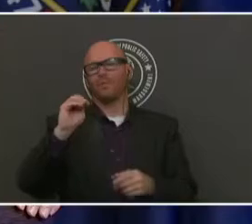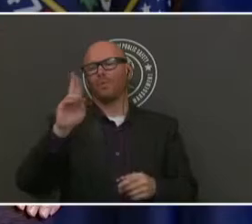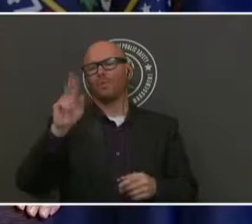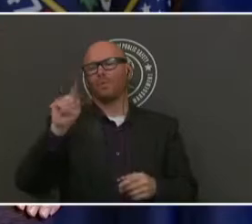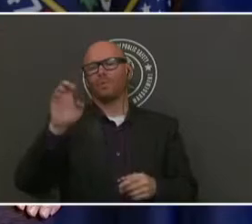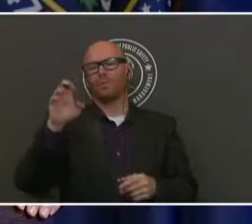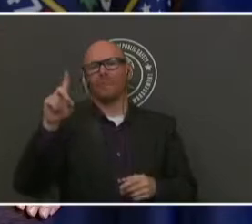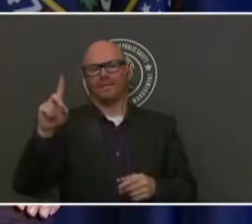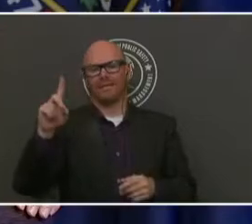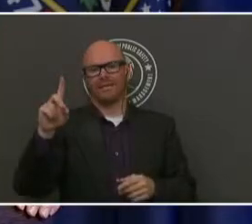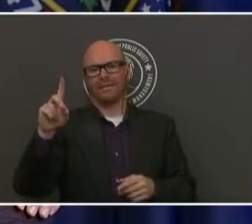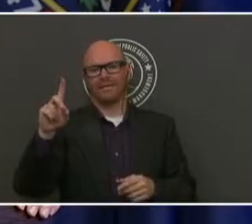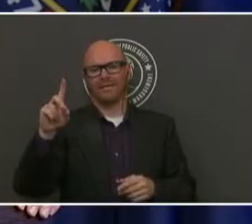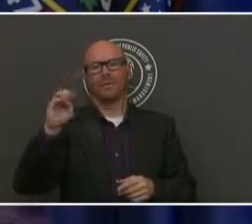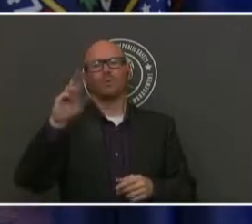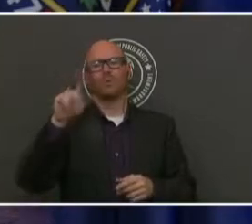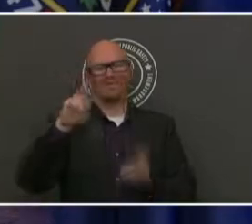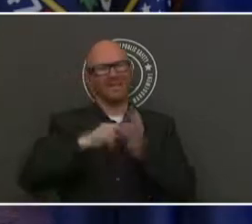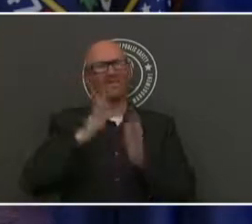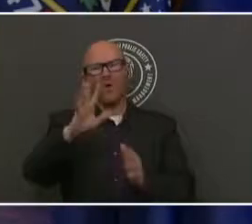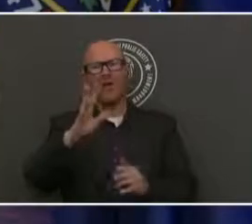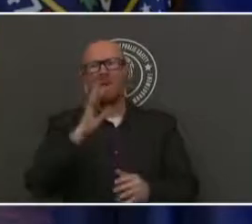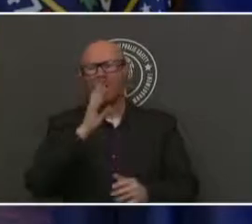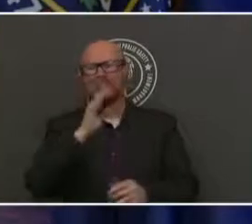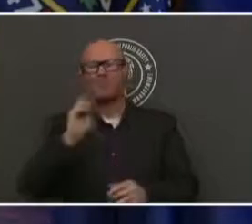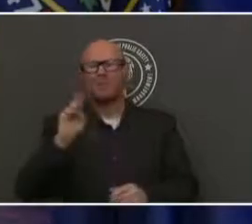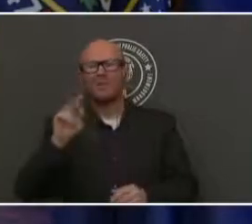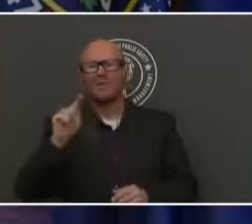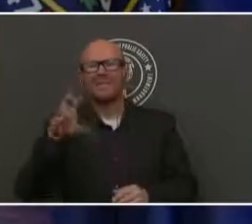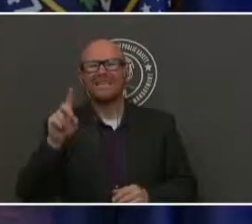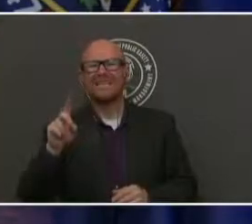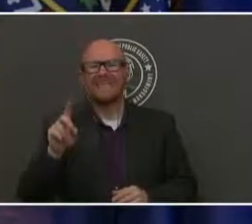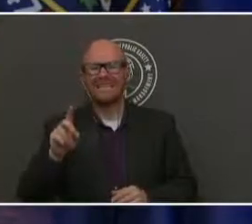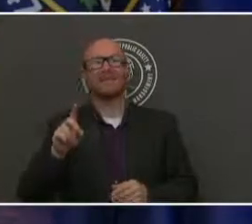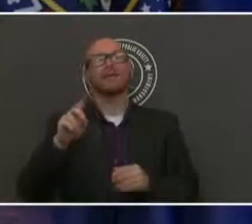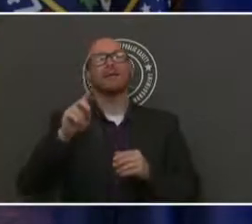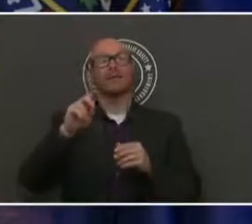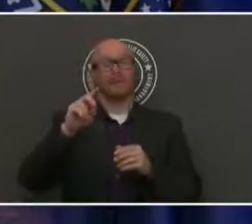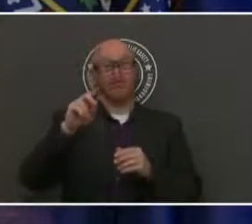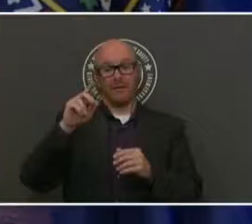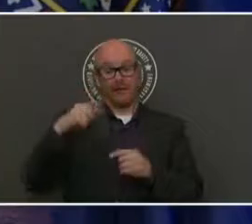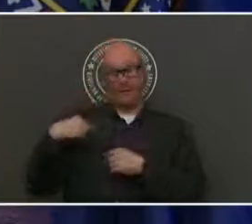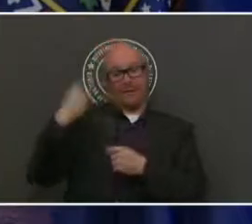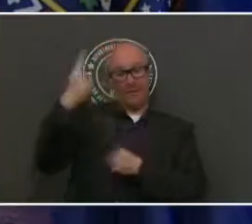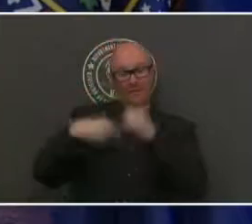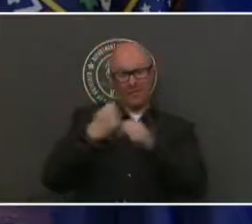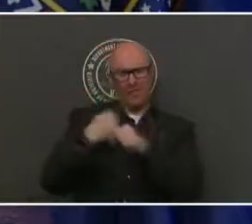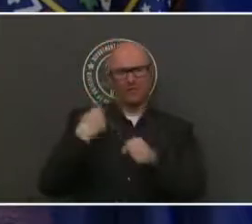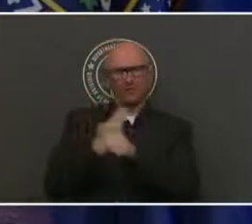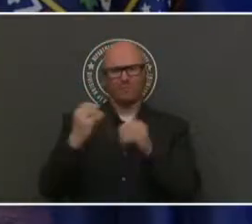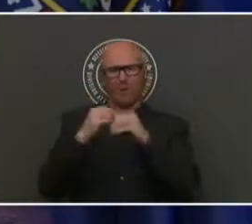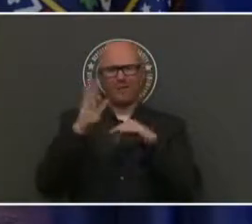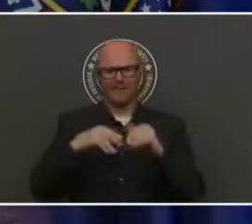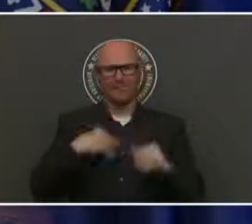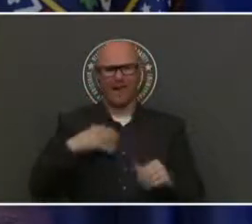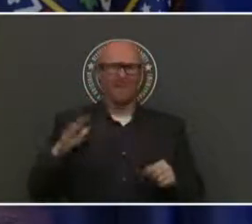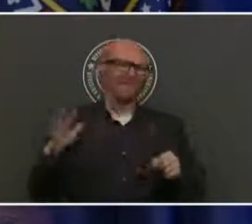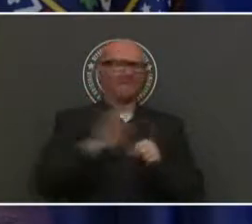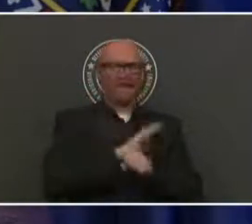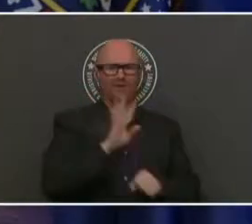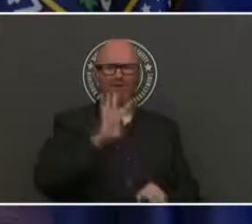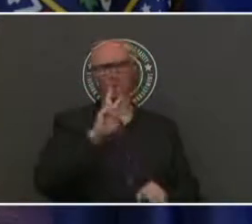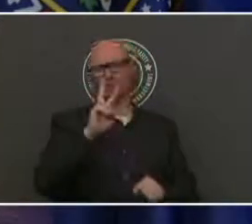I think the rest of my life combined. So I'm glad we were able to get you unmuted. But this is going to be critical. We have been working